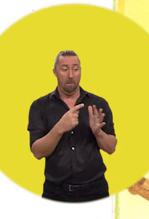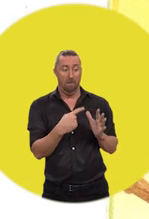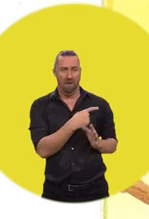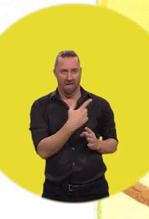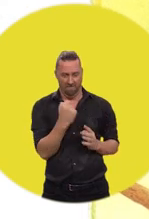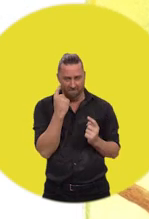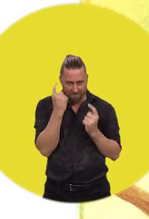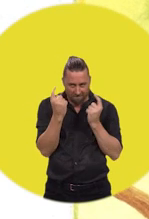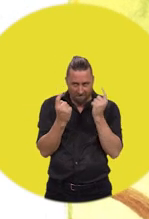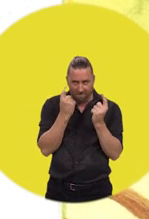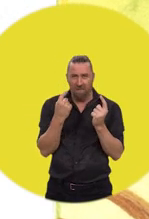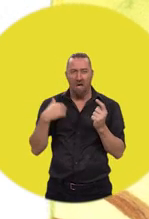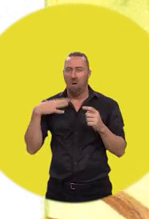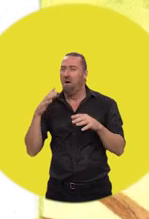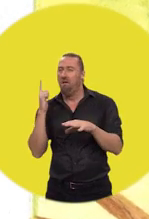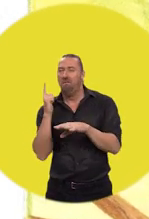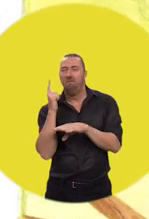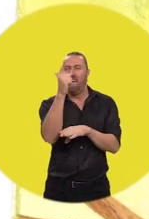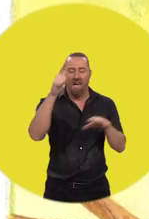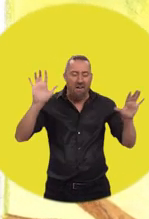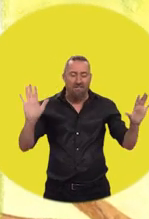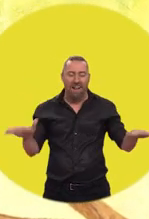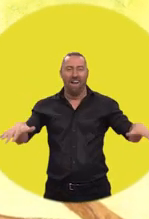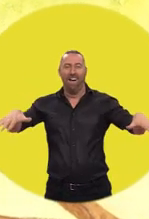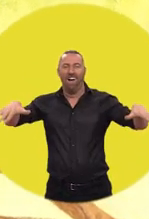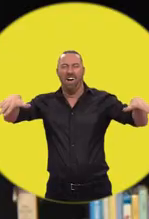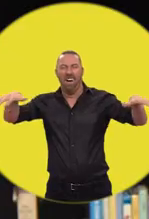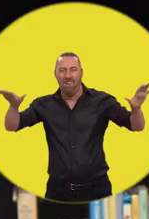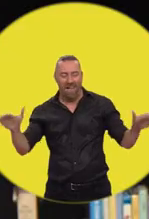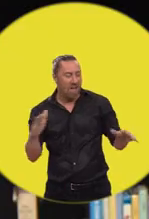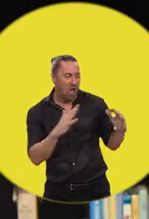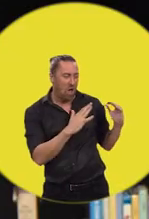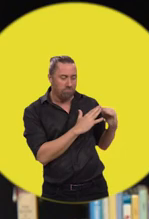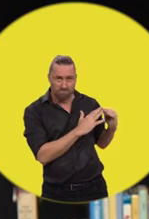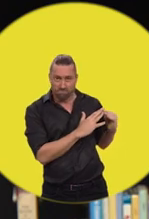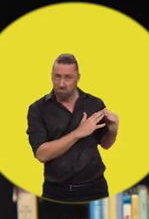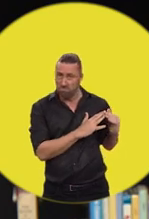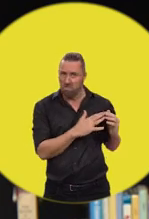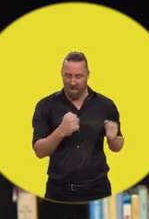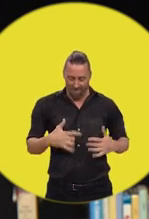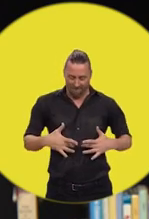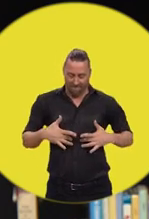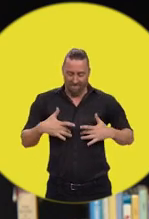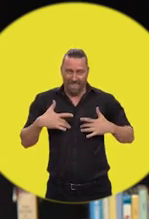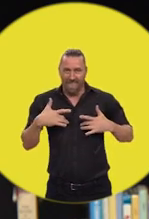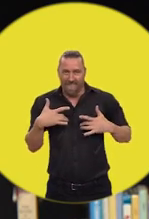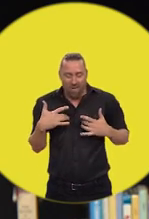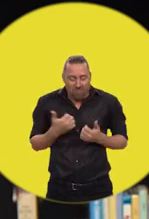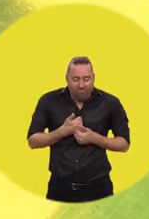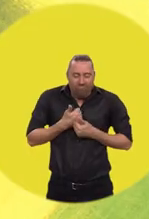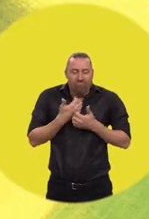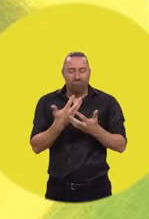fly far away from the nest. Characters can feel. Pippa, at the beginning of the